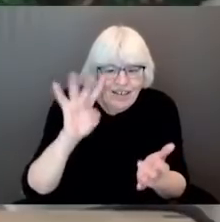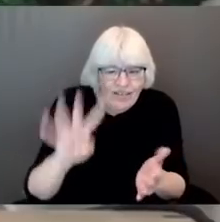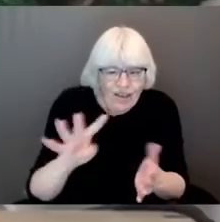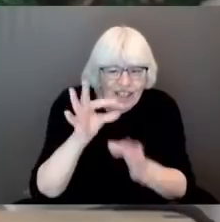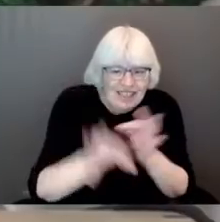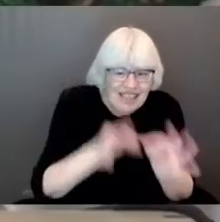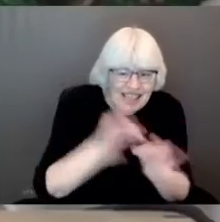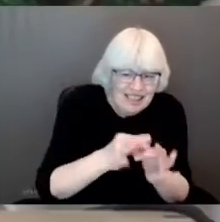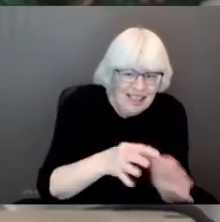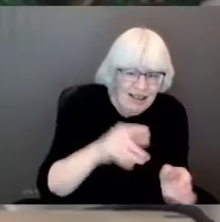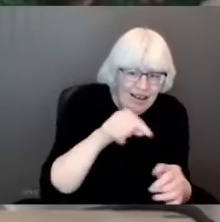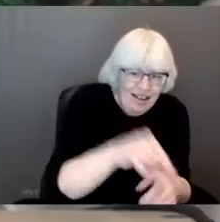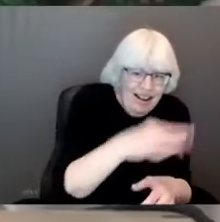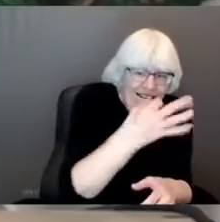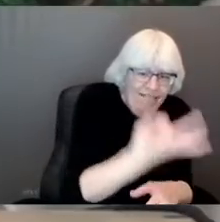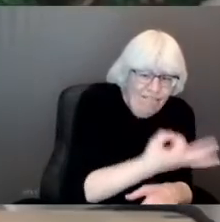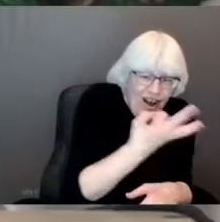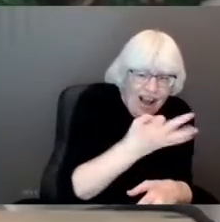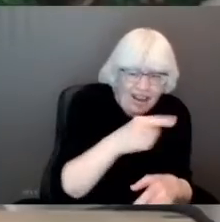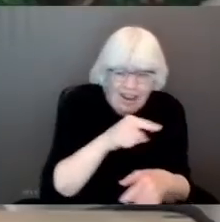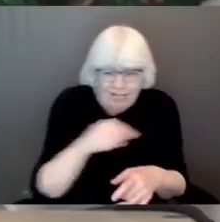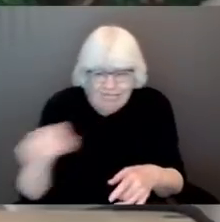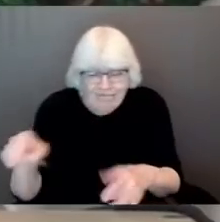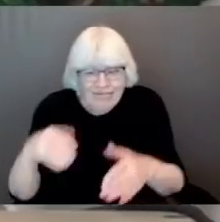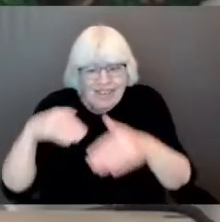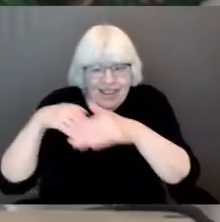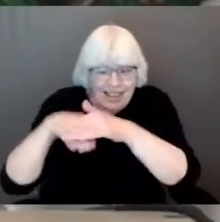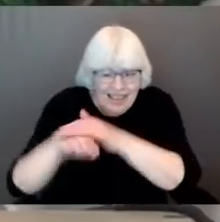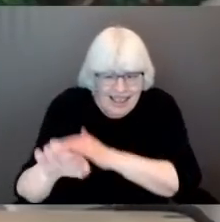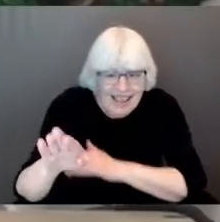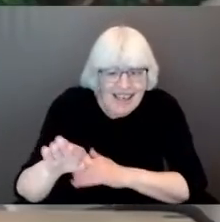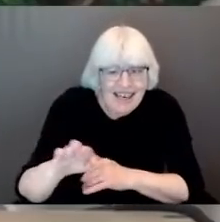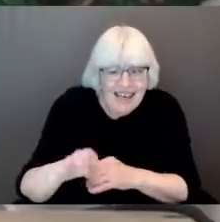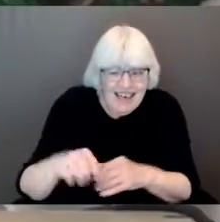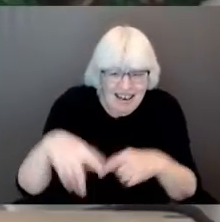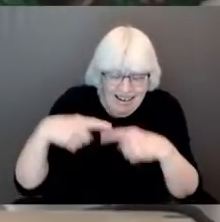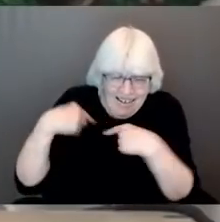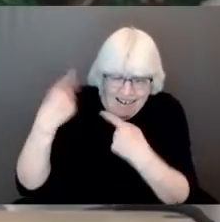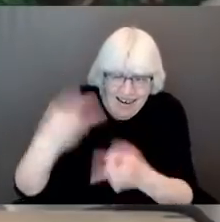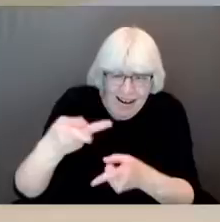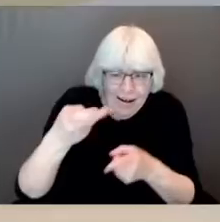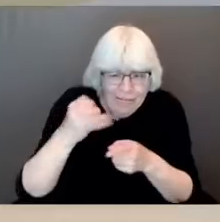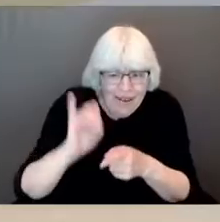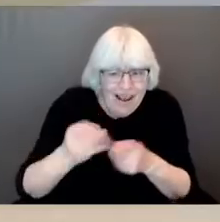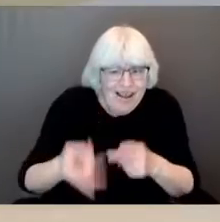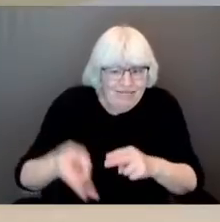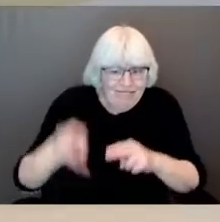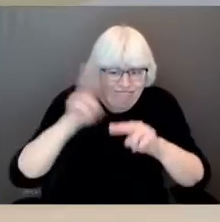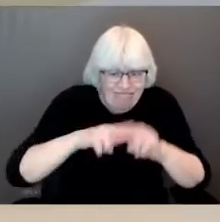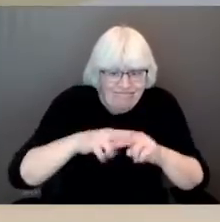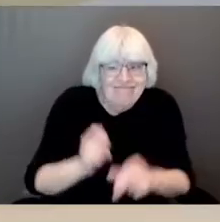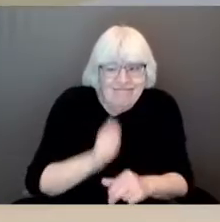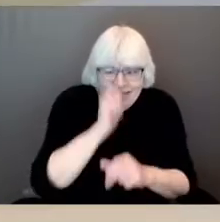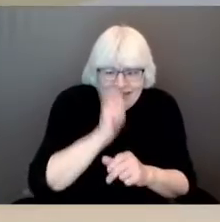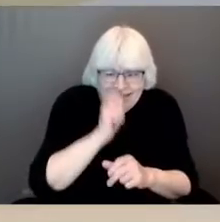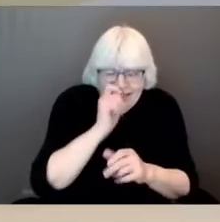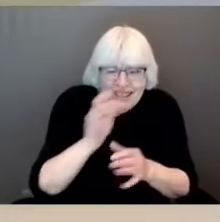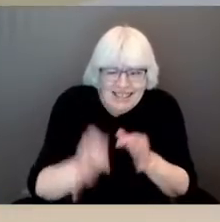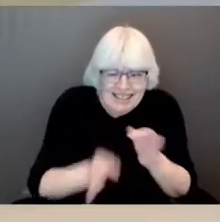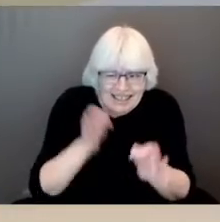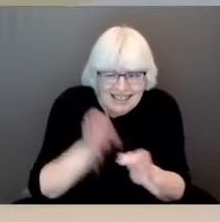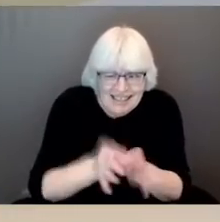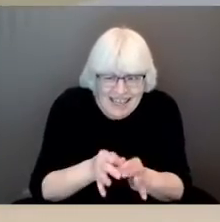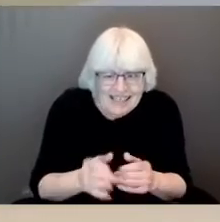points of entry since the testing was ramped up. Do we know of any